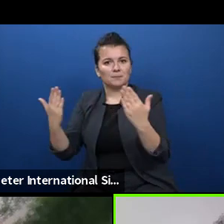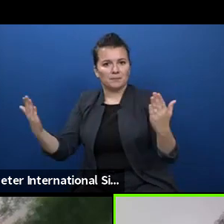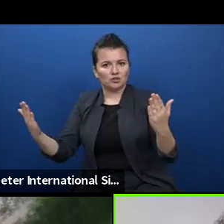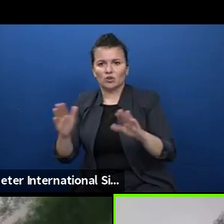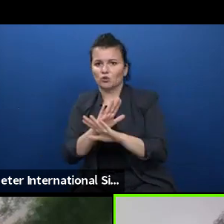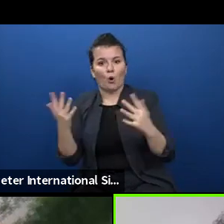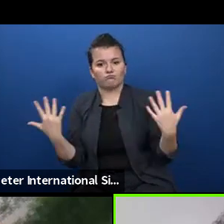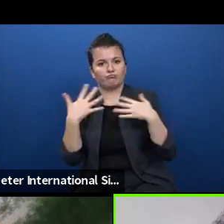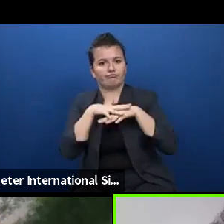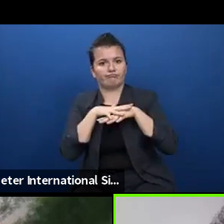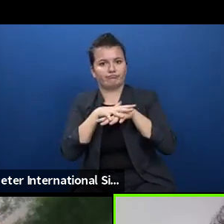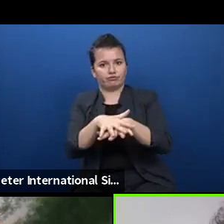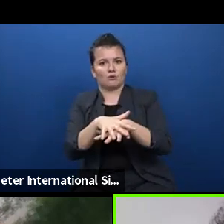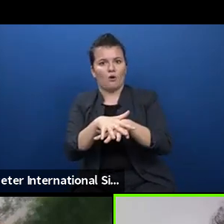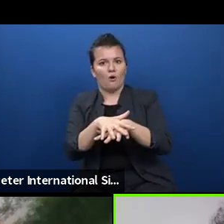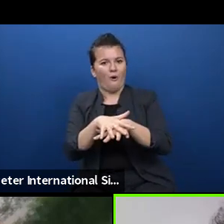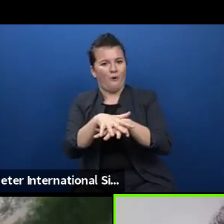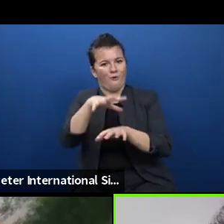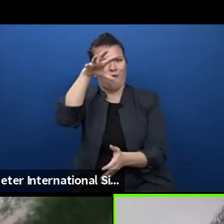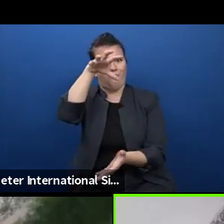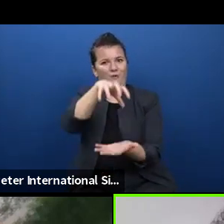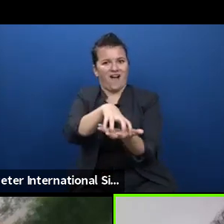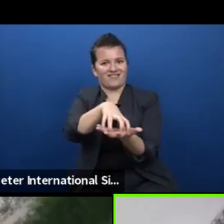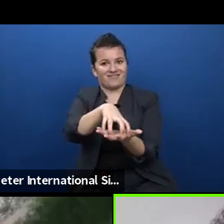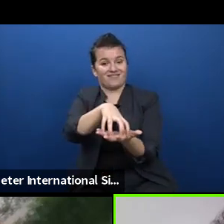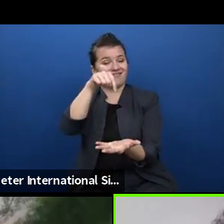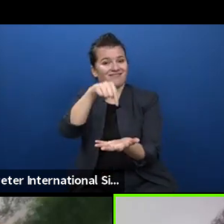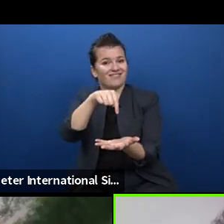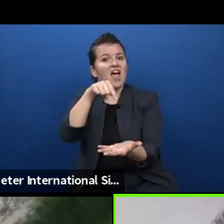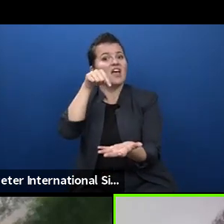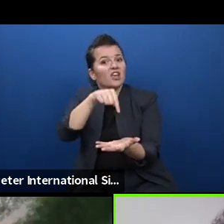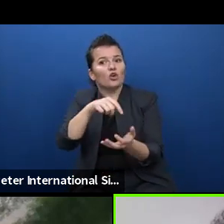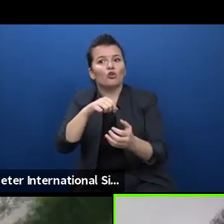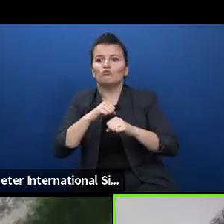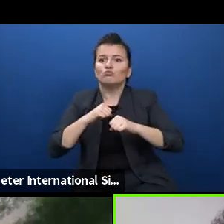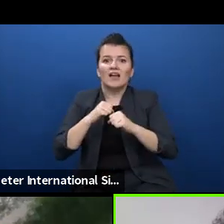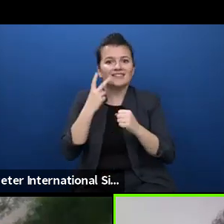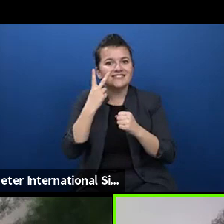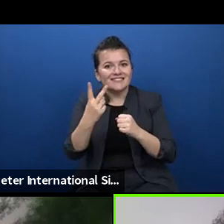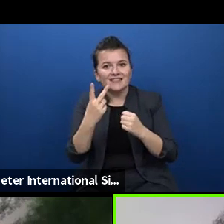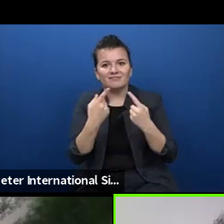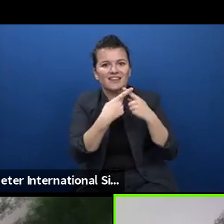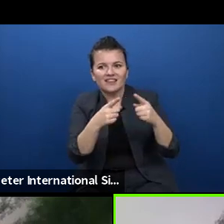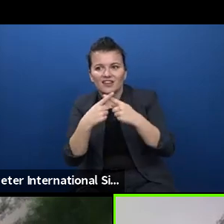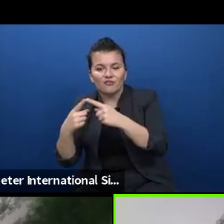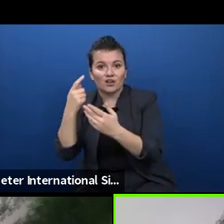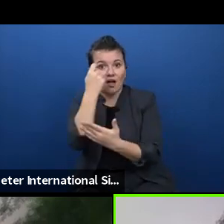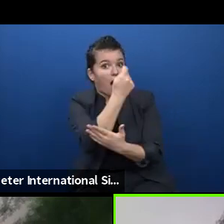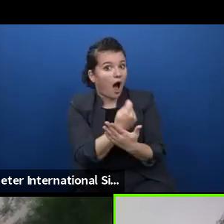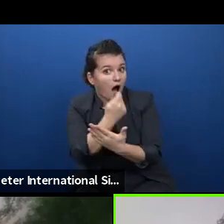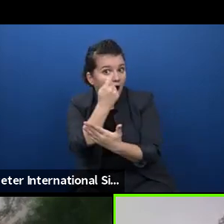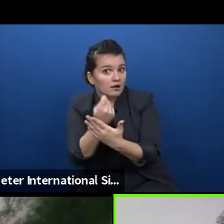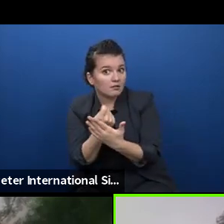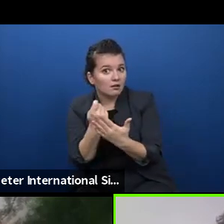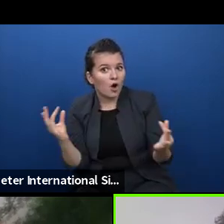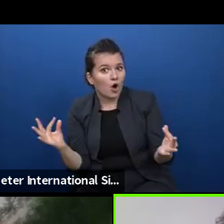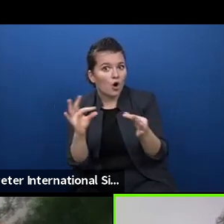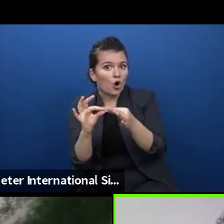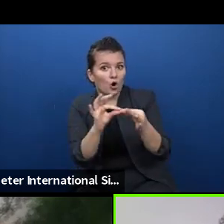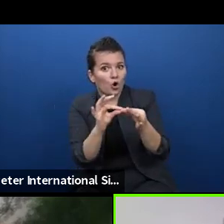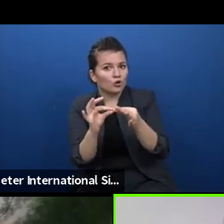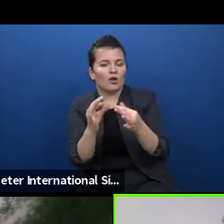that at once. And it's especially a space in which we try and find connections between not only the art forms across